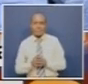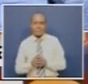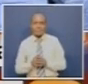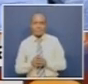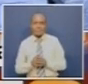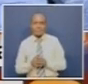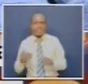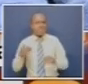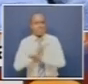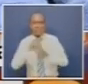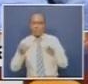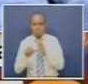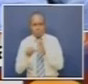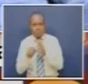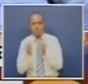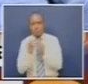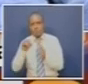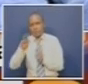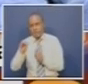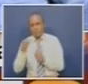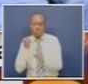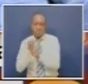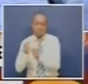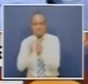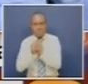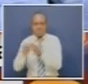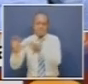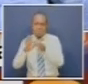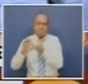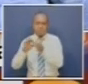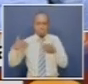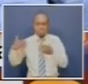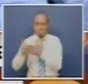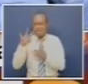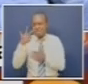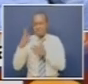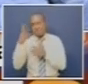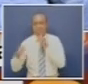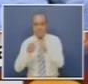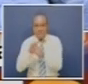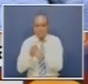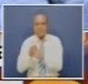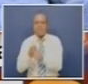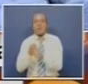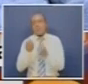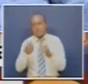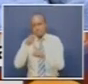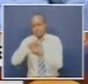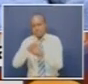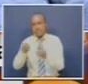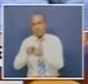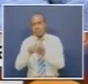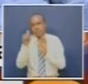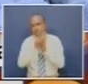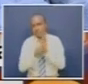There's fundamentally no problem with ODM. We have coalition partners. We've been coalition partners for the last 3-4 years. We've pushed common agendas, the removal of